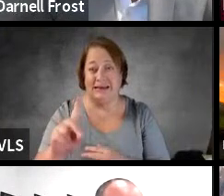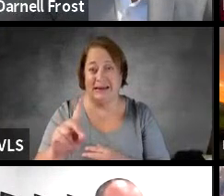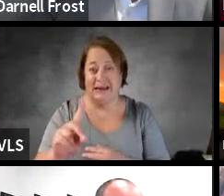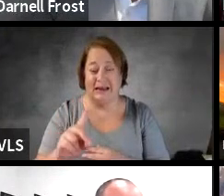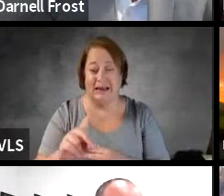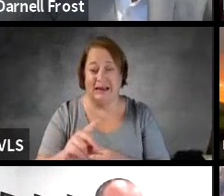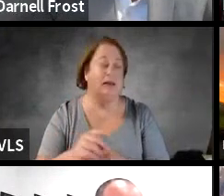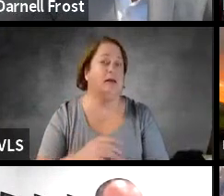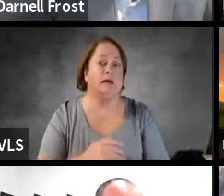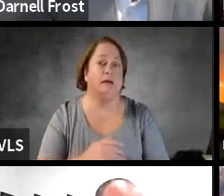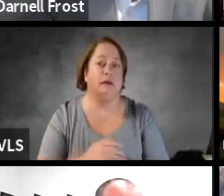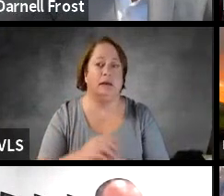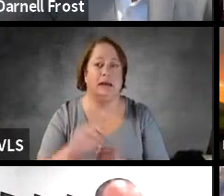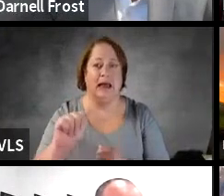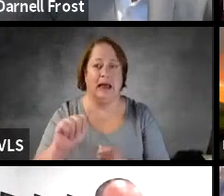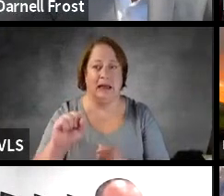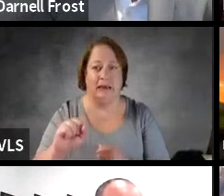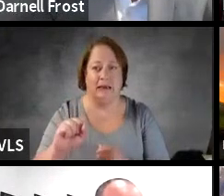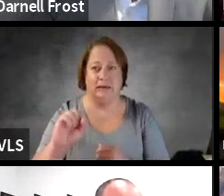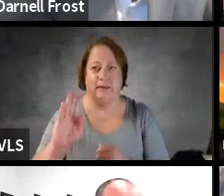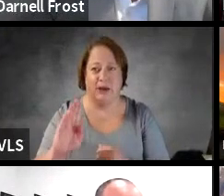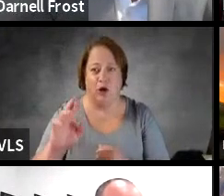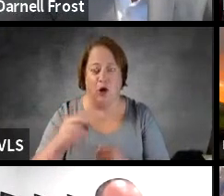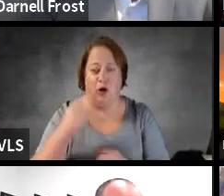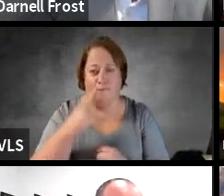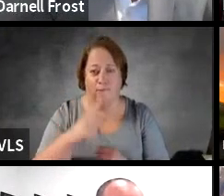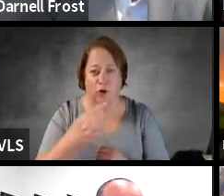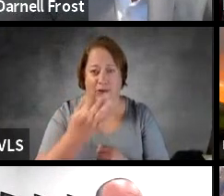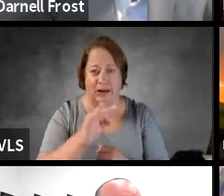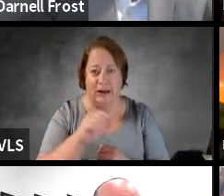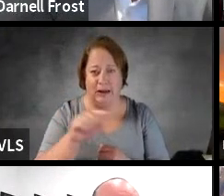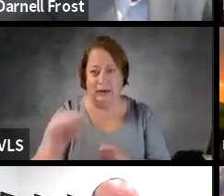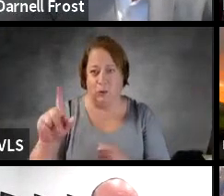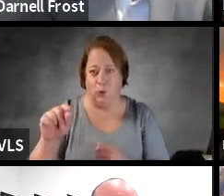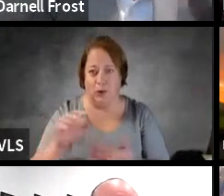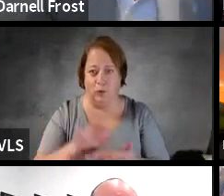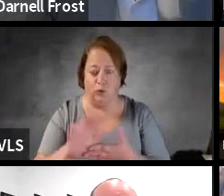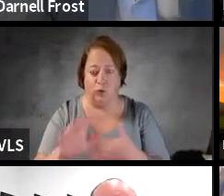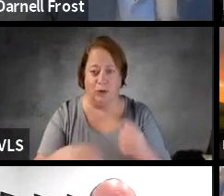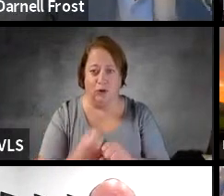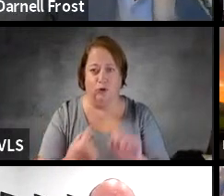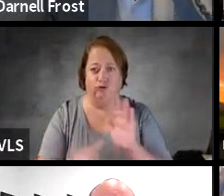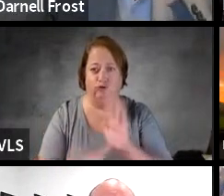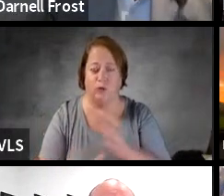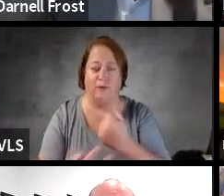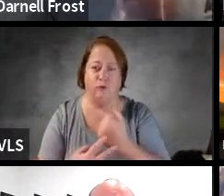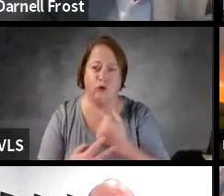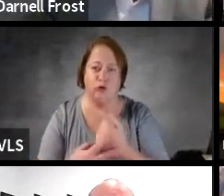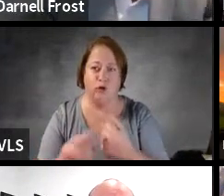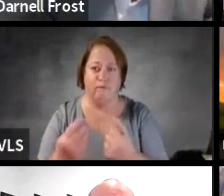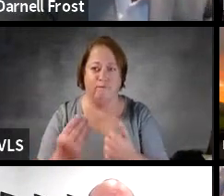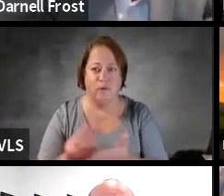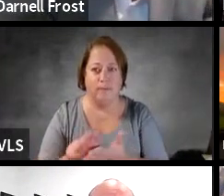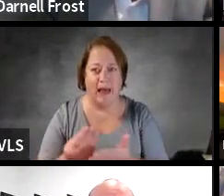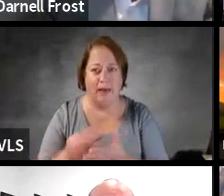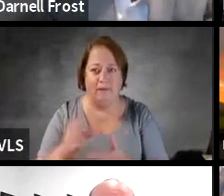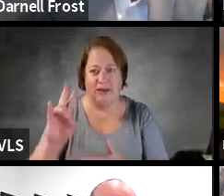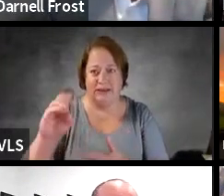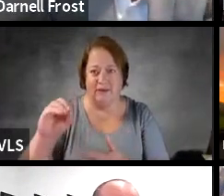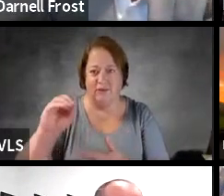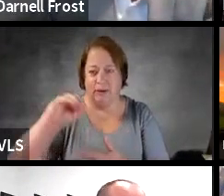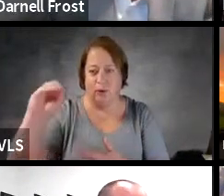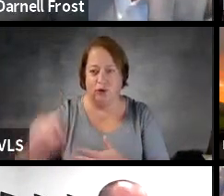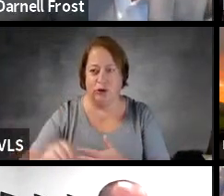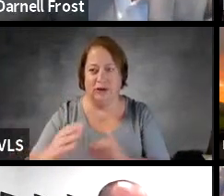unbalanced ASBR for the 1920 school year shows they have a reserve balance of 70%, which is